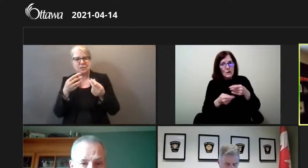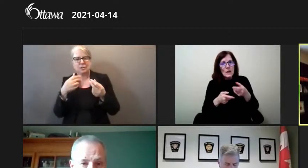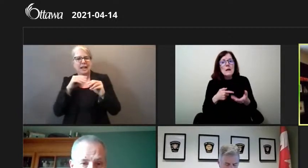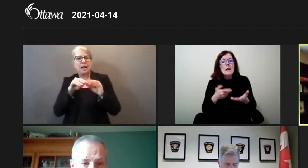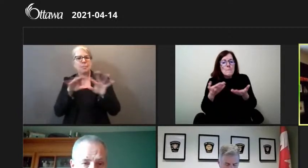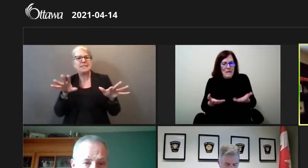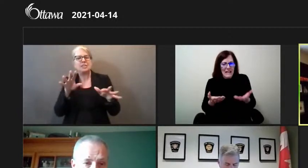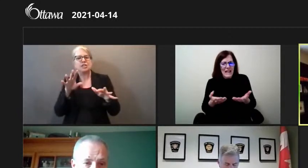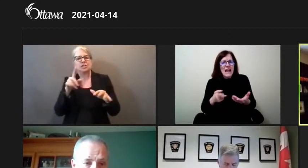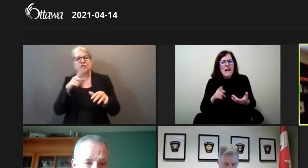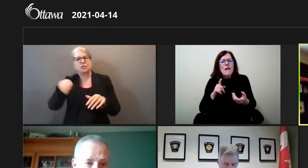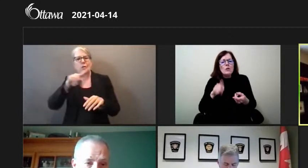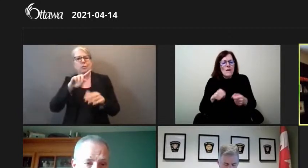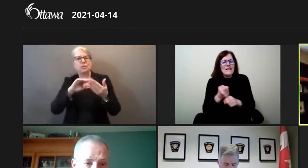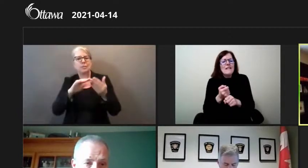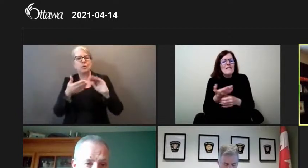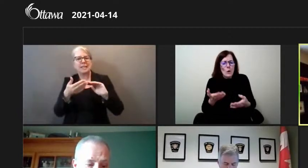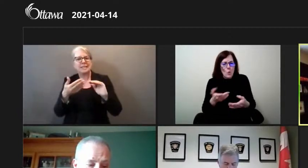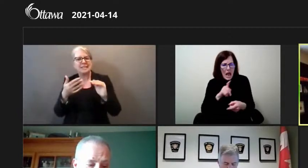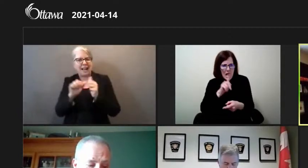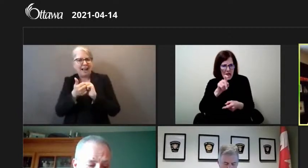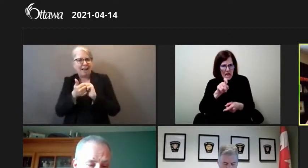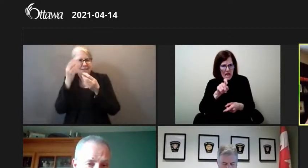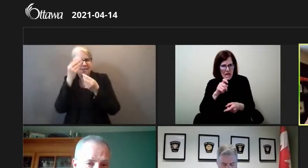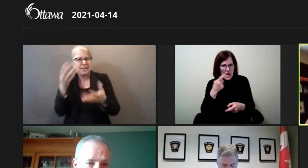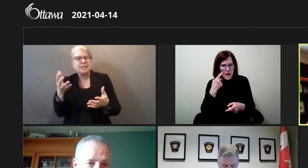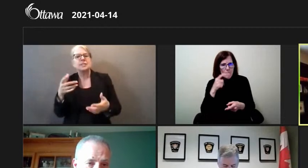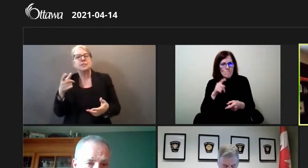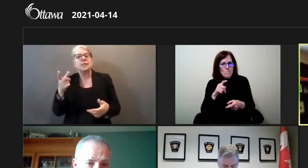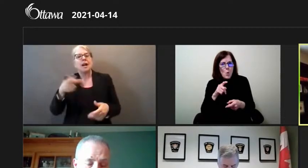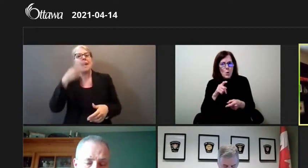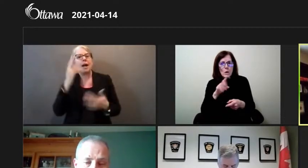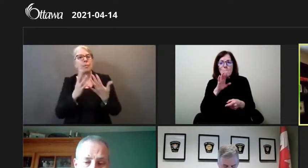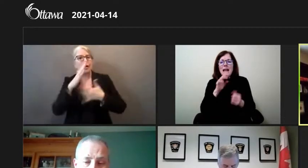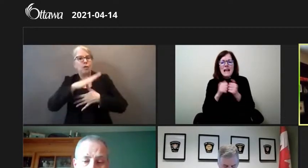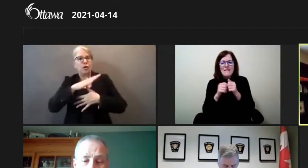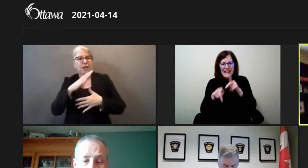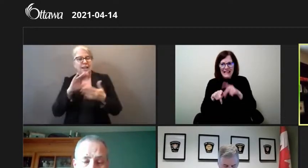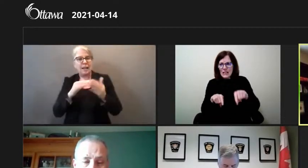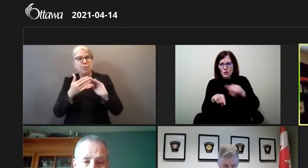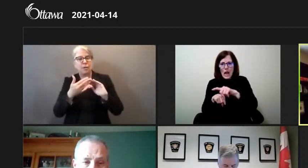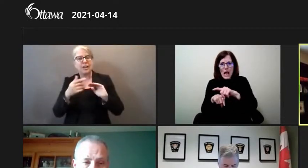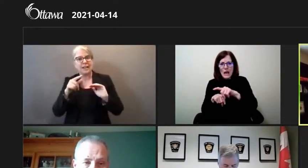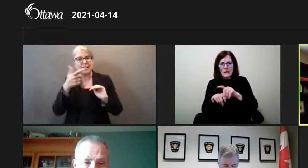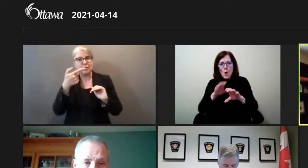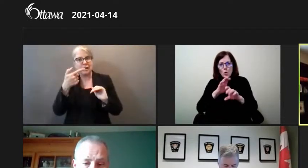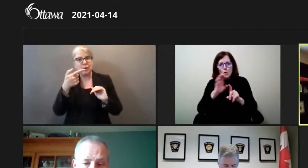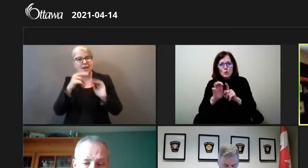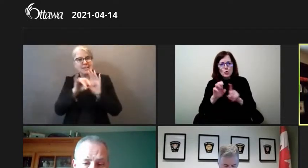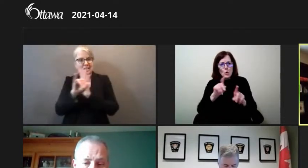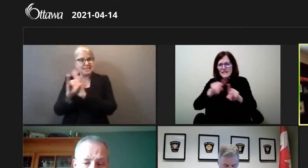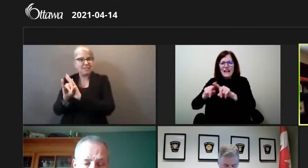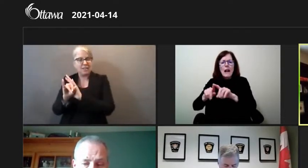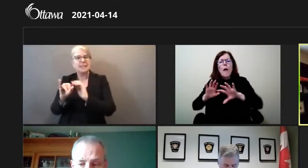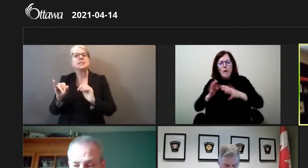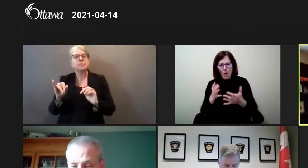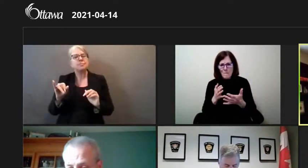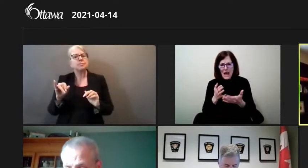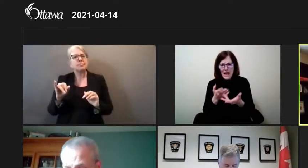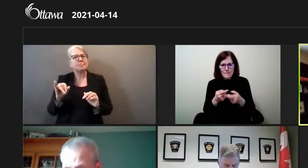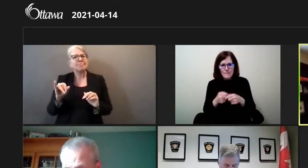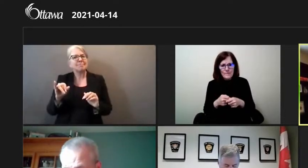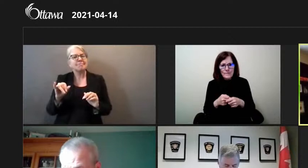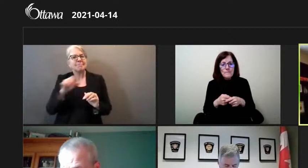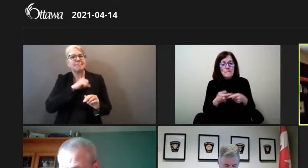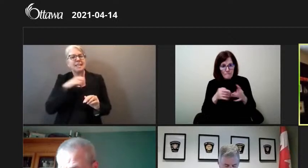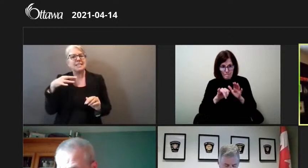to these communities? So, I mean, so for our high priority neighborhoods, so the 21 that have been identified, then the